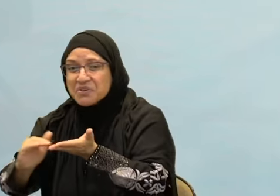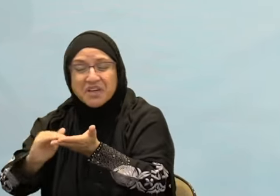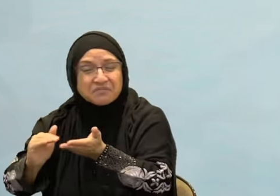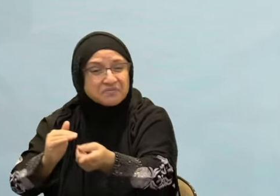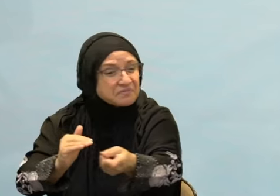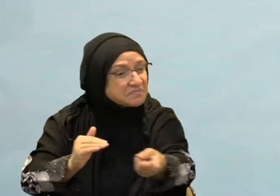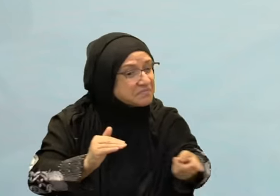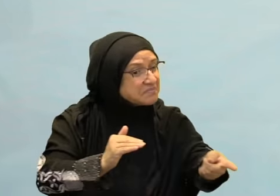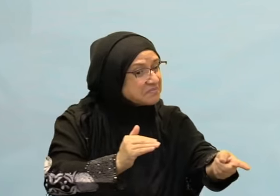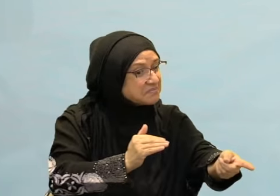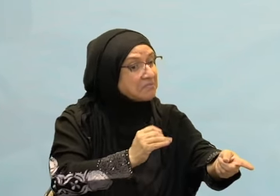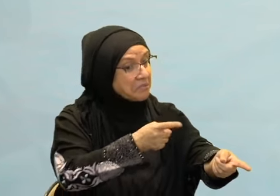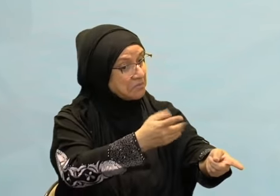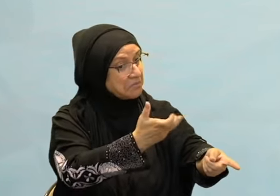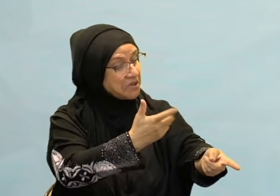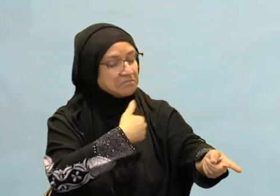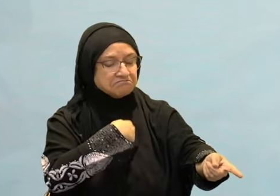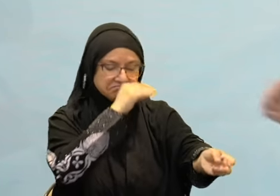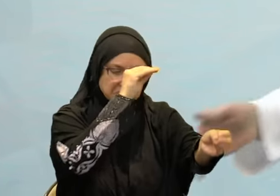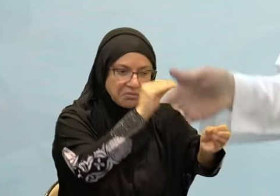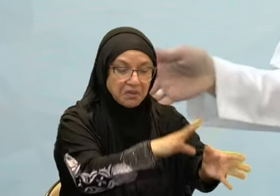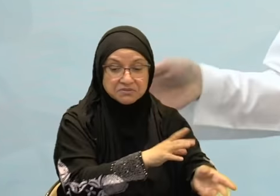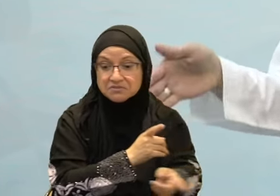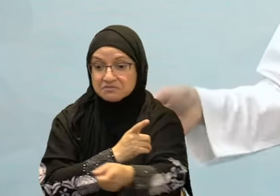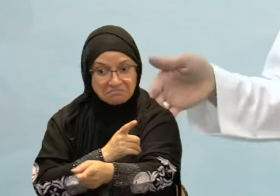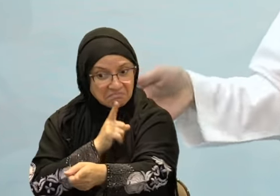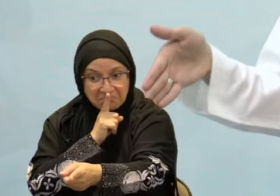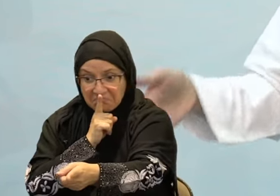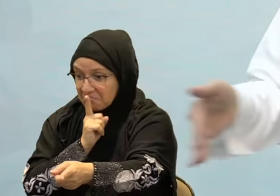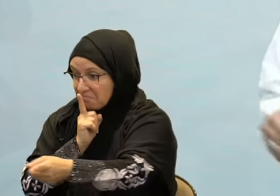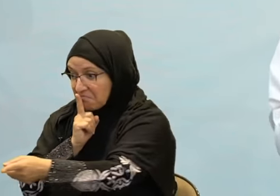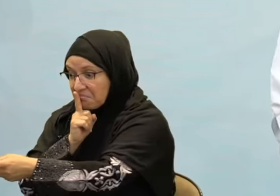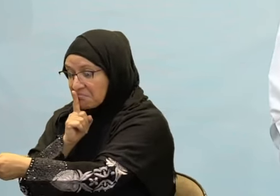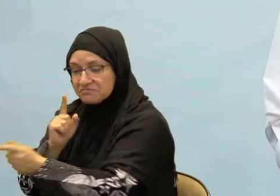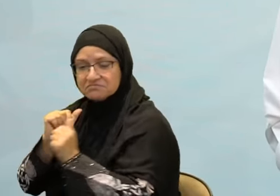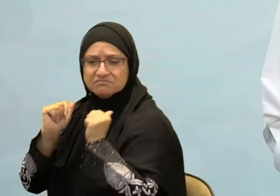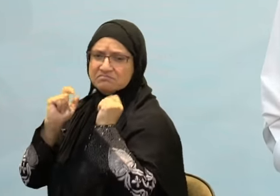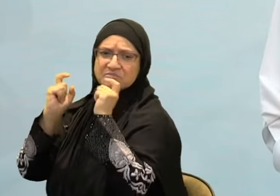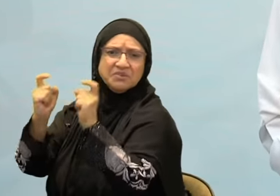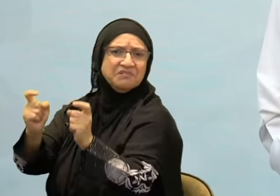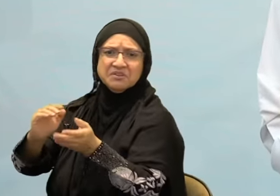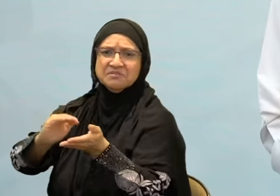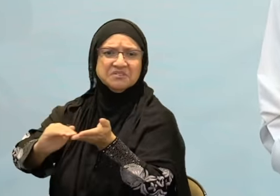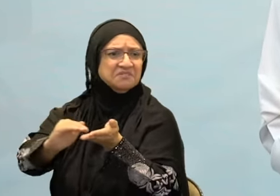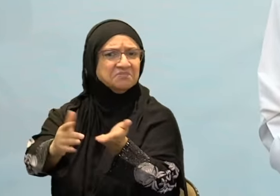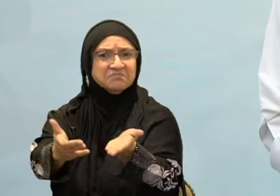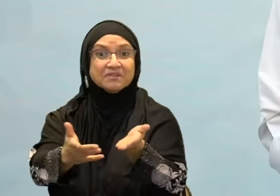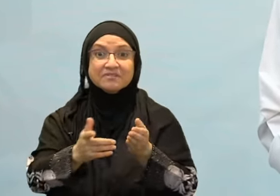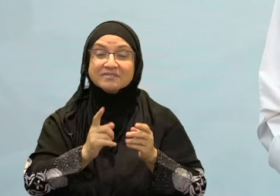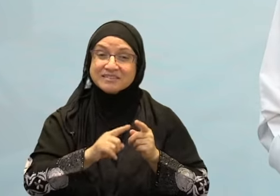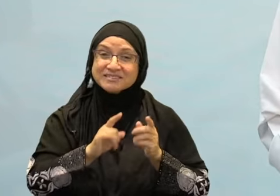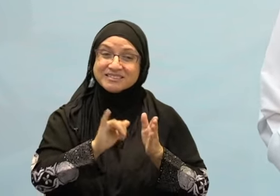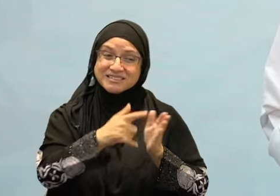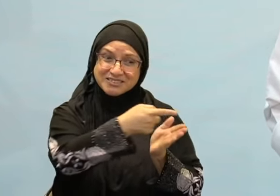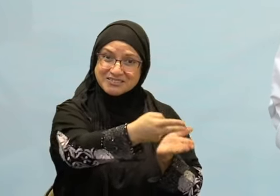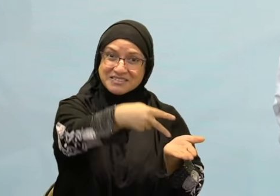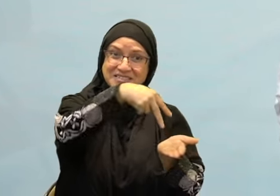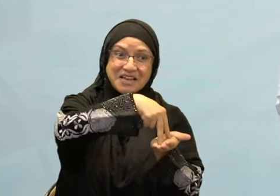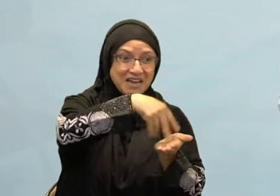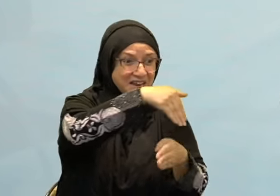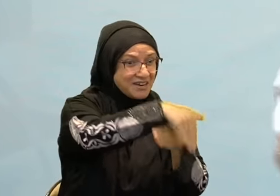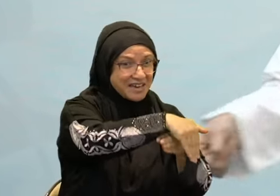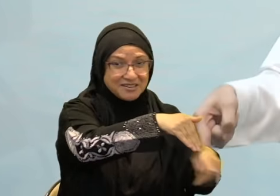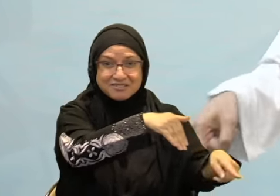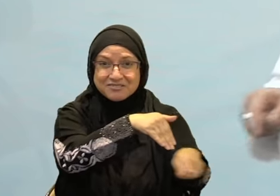Allah subhanahu wa ta'ala says to the angels, as he sees that slave of his standing up at night, yaqulu lil malaika undhuru madha yatlubu